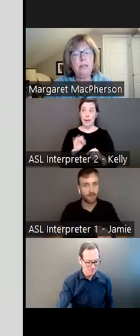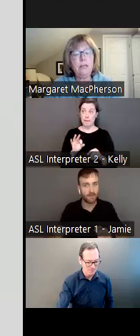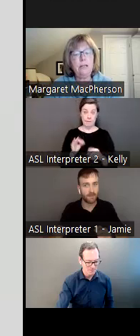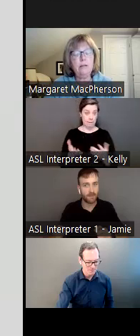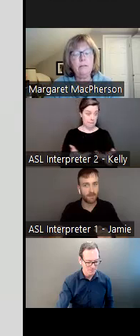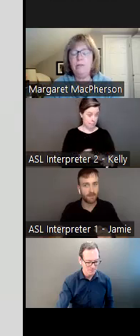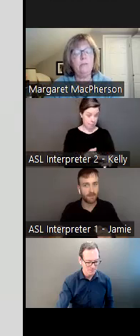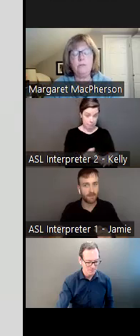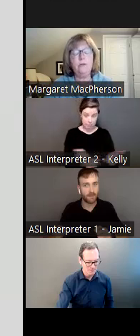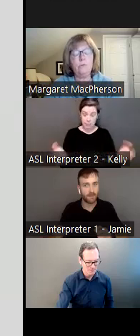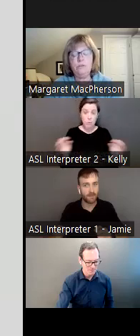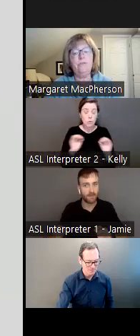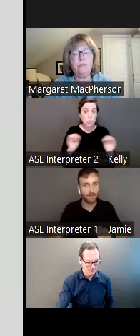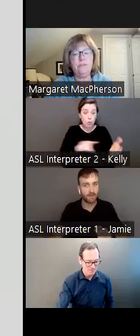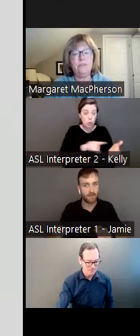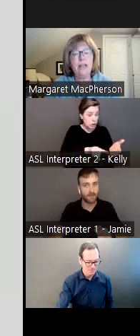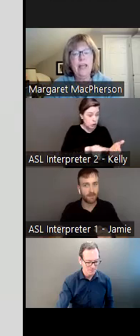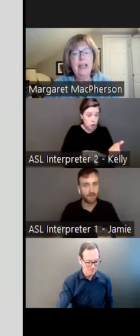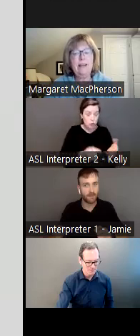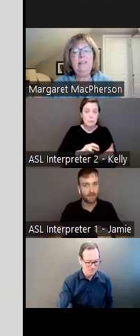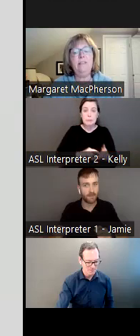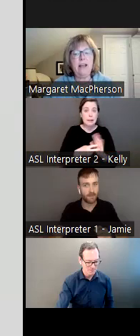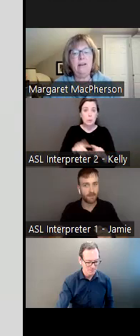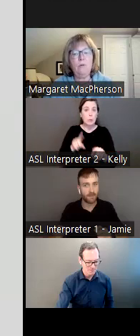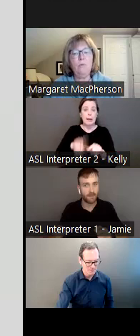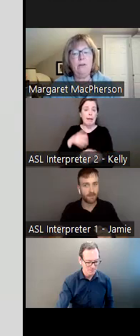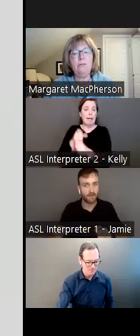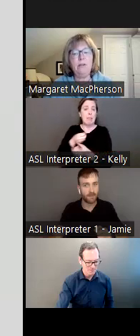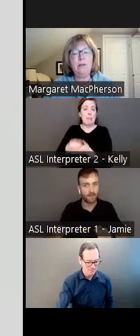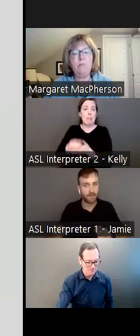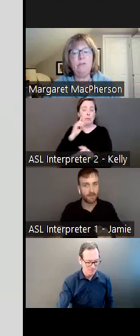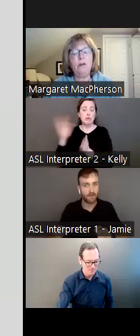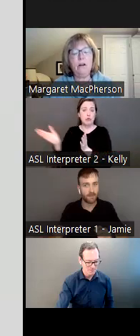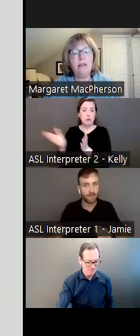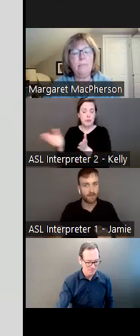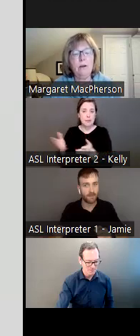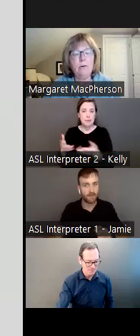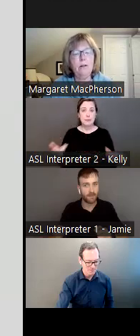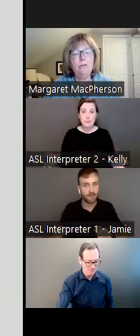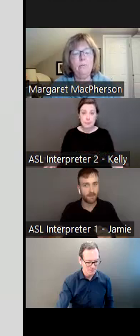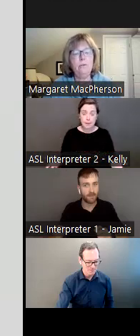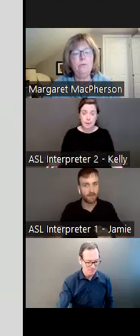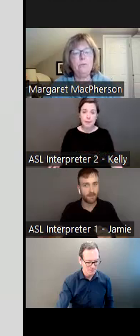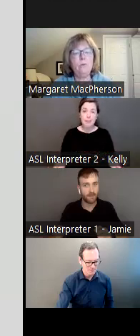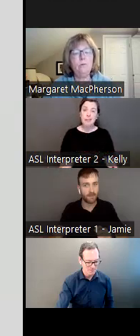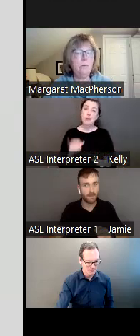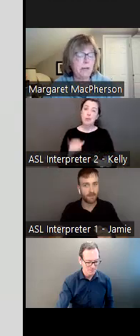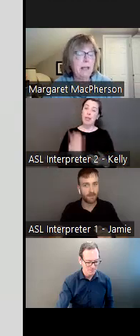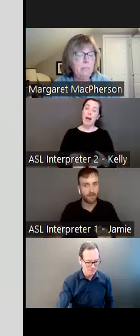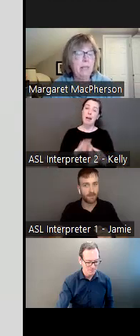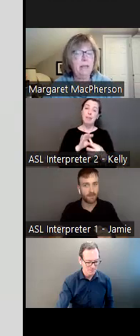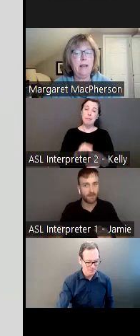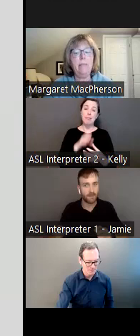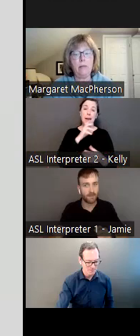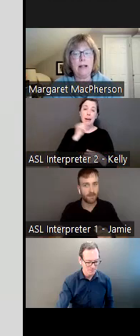the need, then there's no services. And isn't that what we understand when we're talking about elder abuse, older women